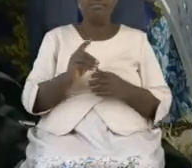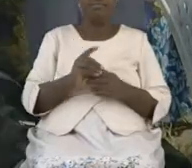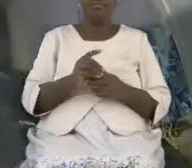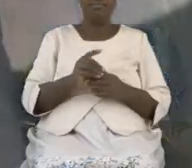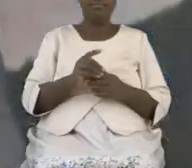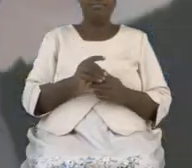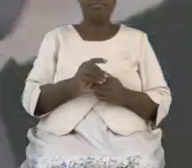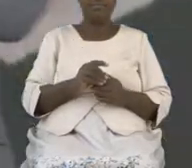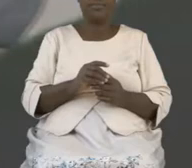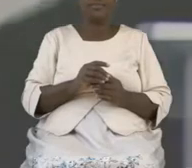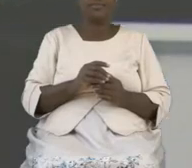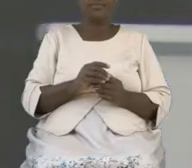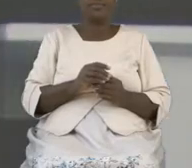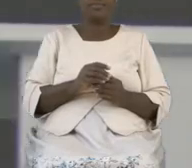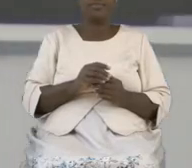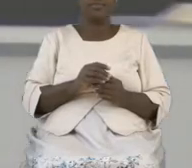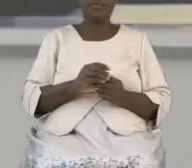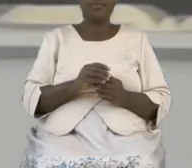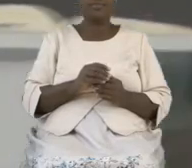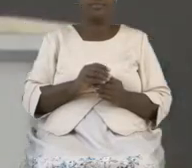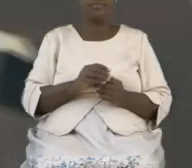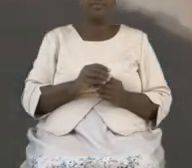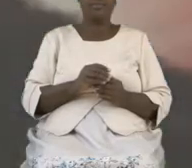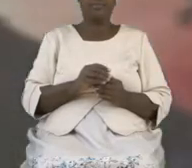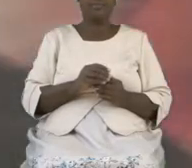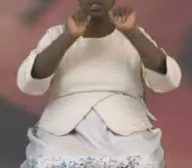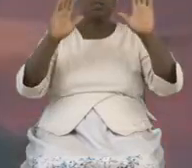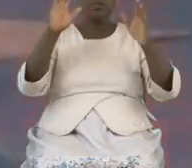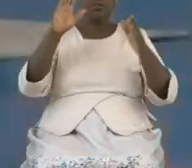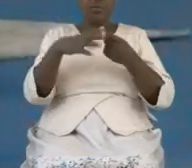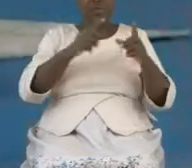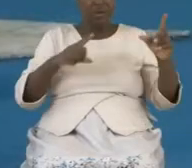Consecrated and committed unto the Lord. Converted,